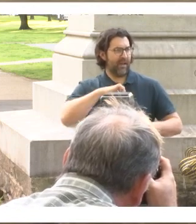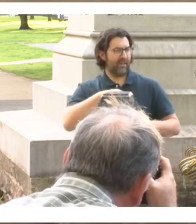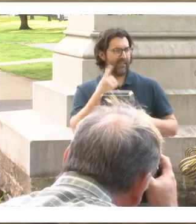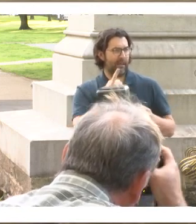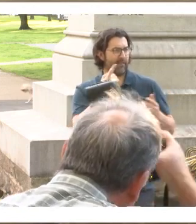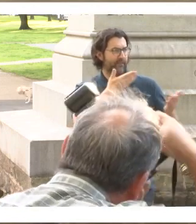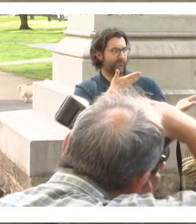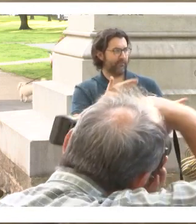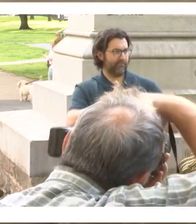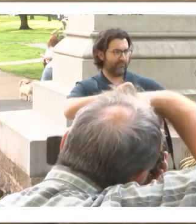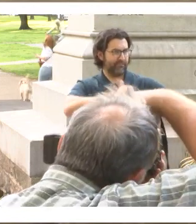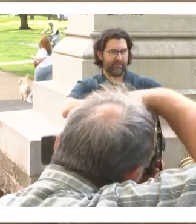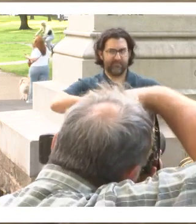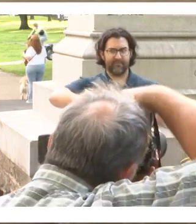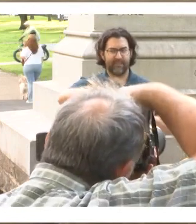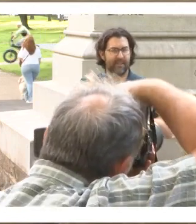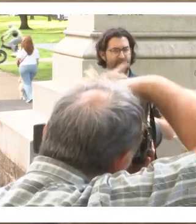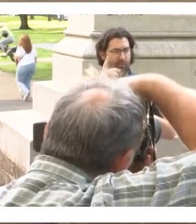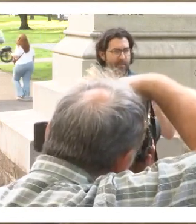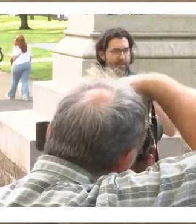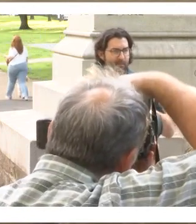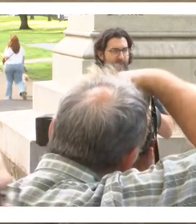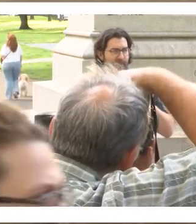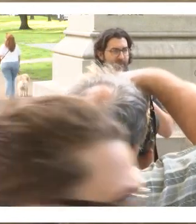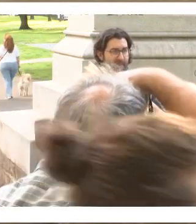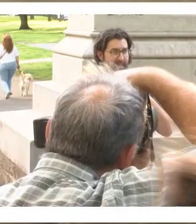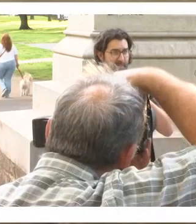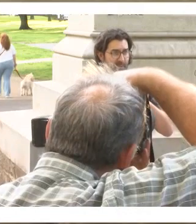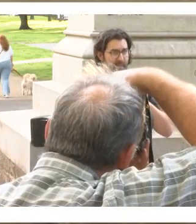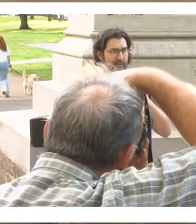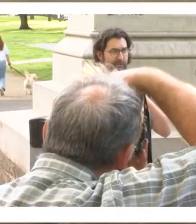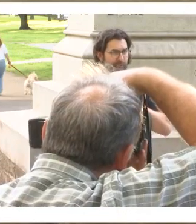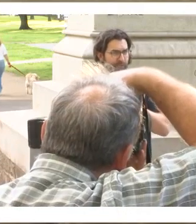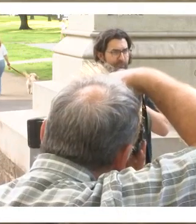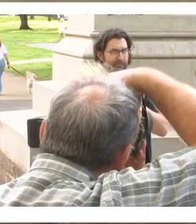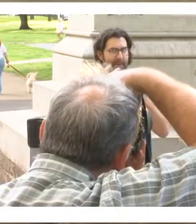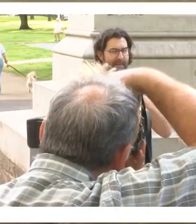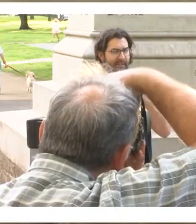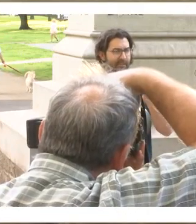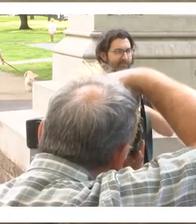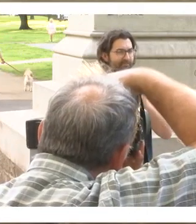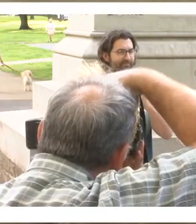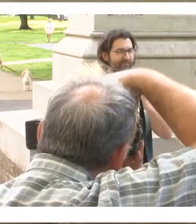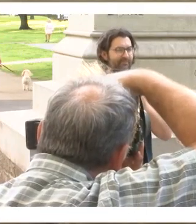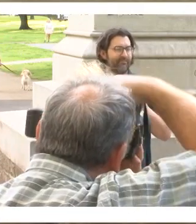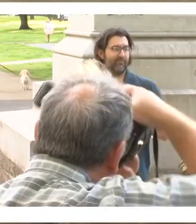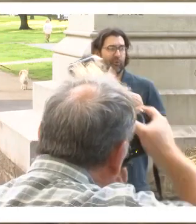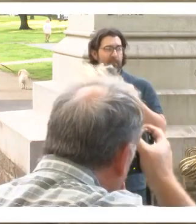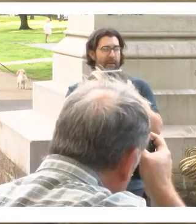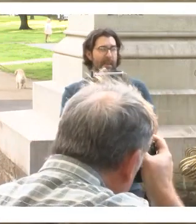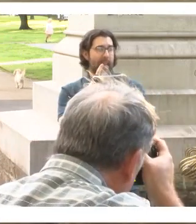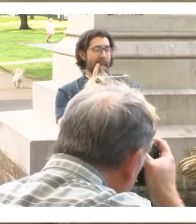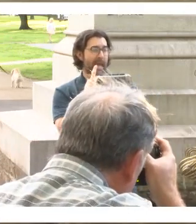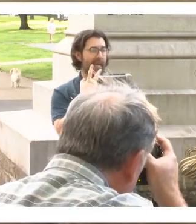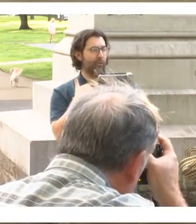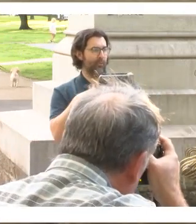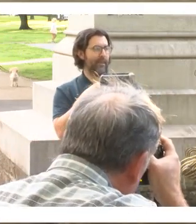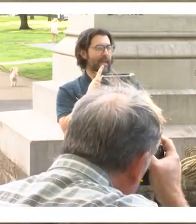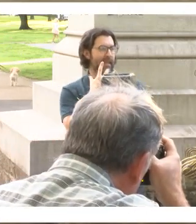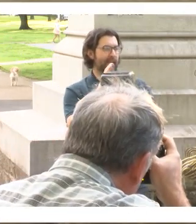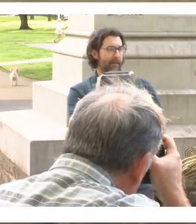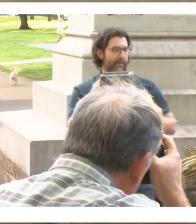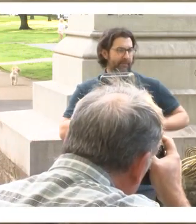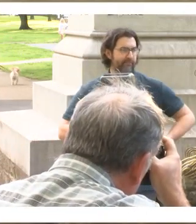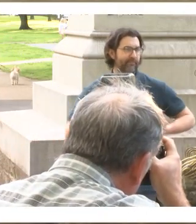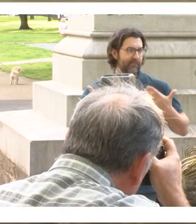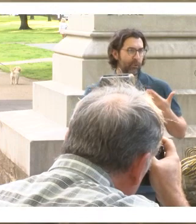something like this for the people of this community to use for many, many years. Clearly, talking about lights, we're the light company, so